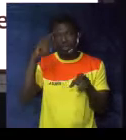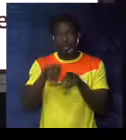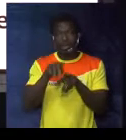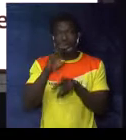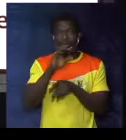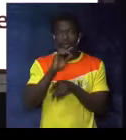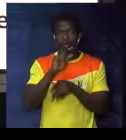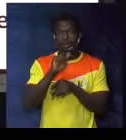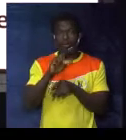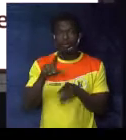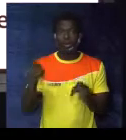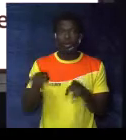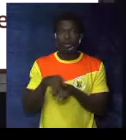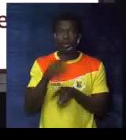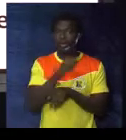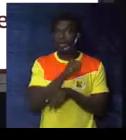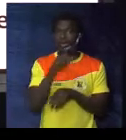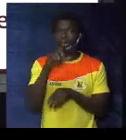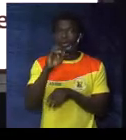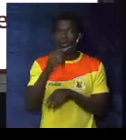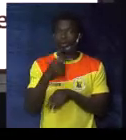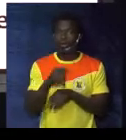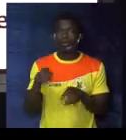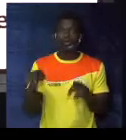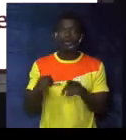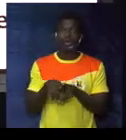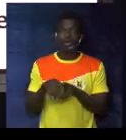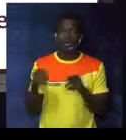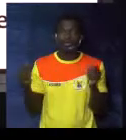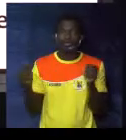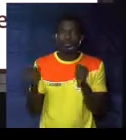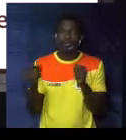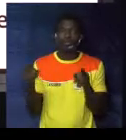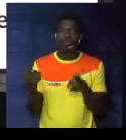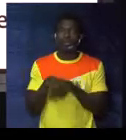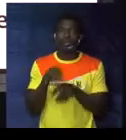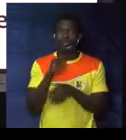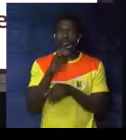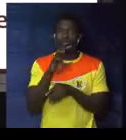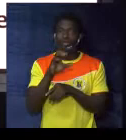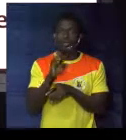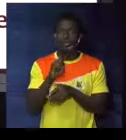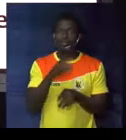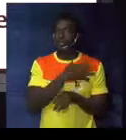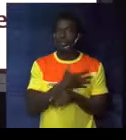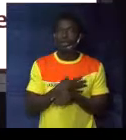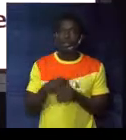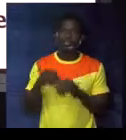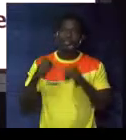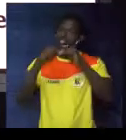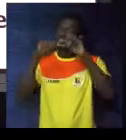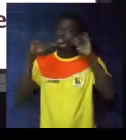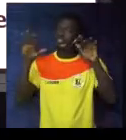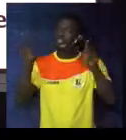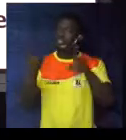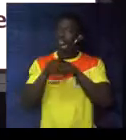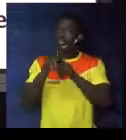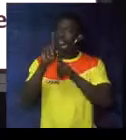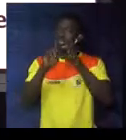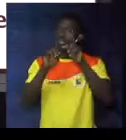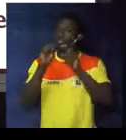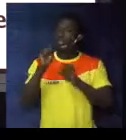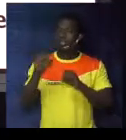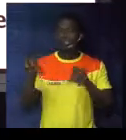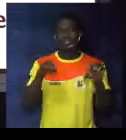coal, like a log, as cold as ice, and shine like